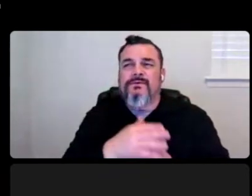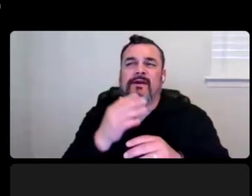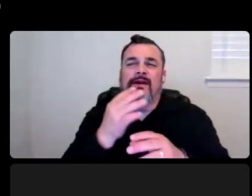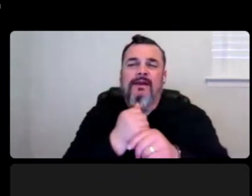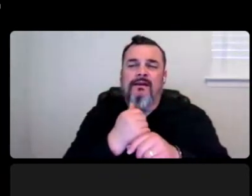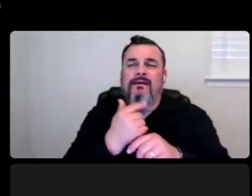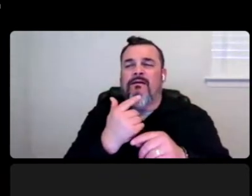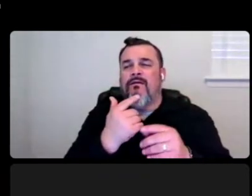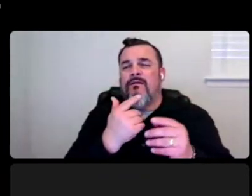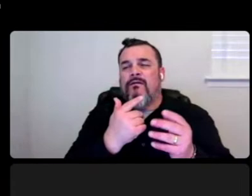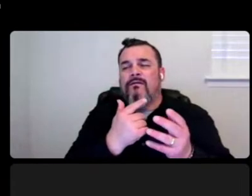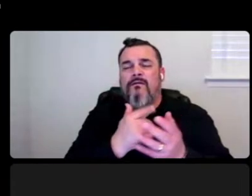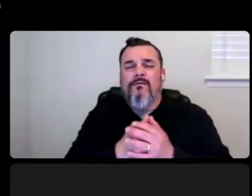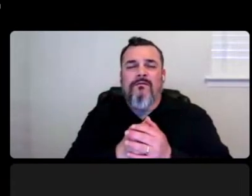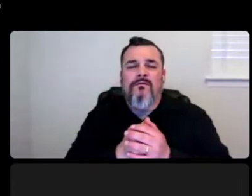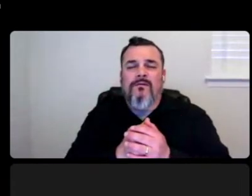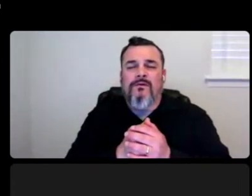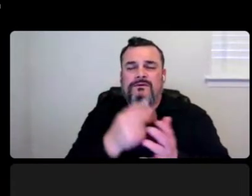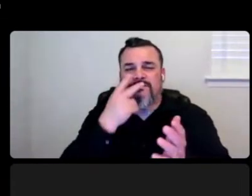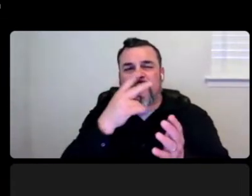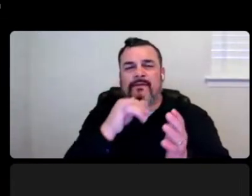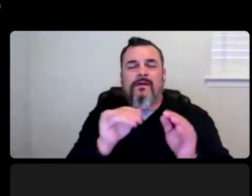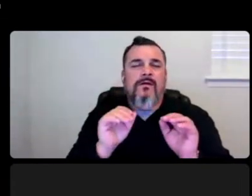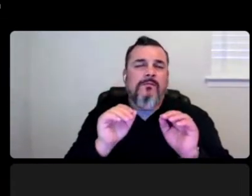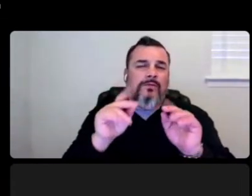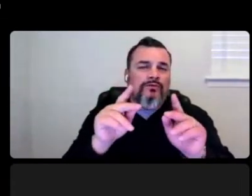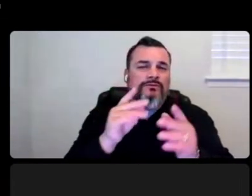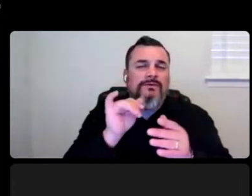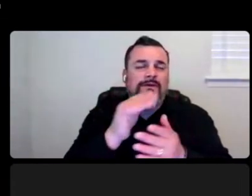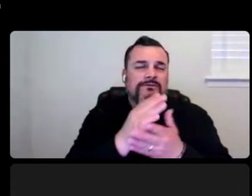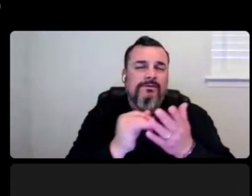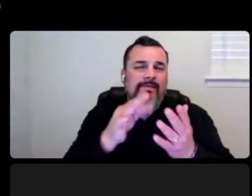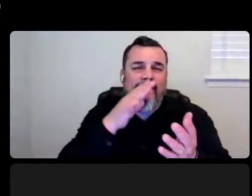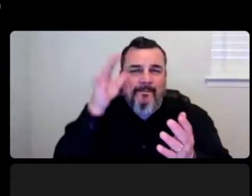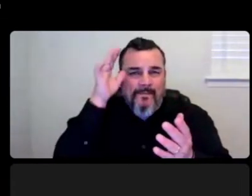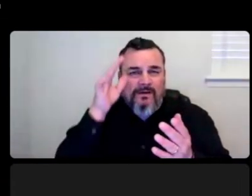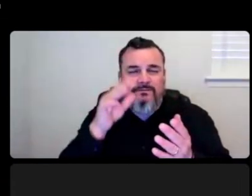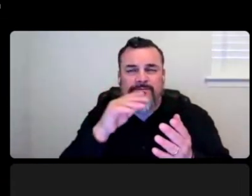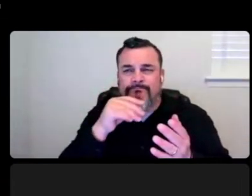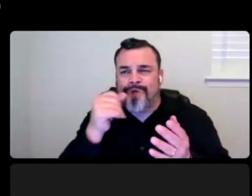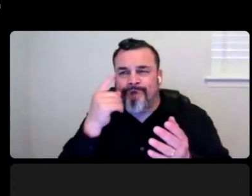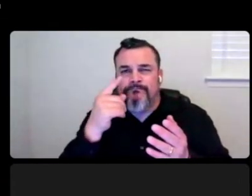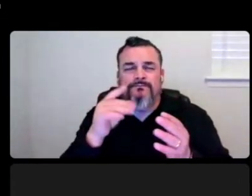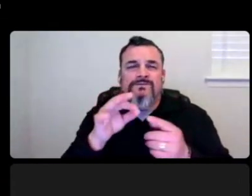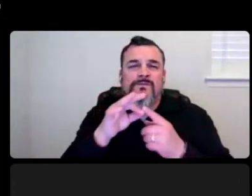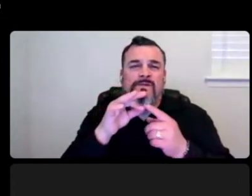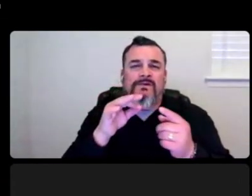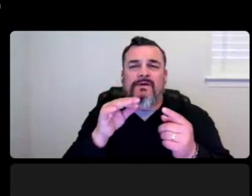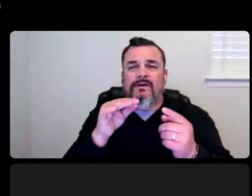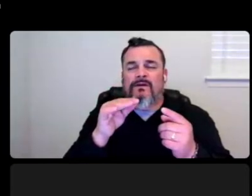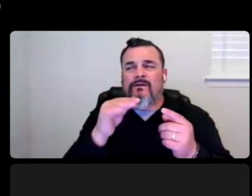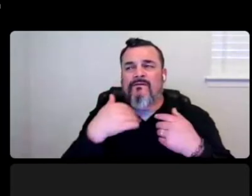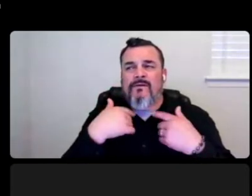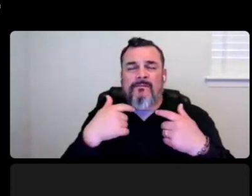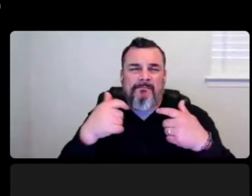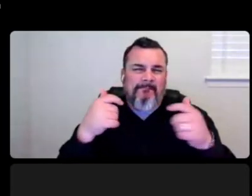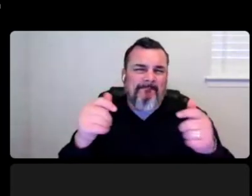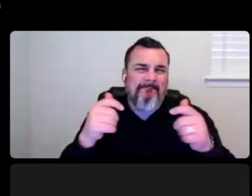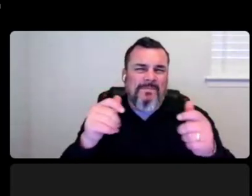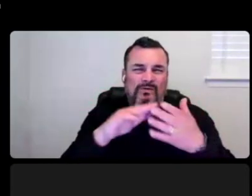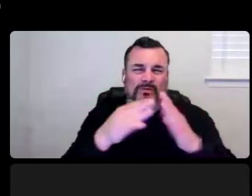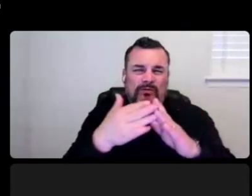to see the opportunities that some of the parents didn't understand, especially we have a big, big